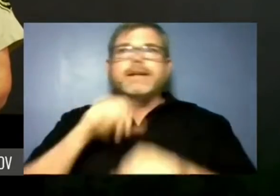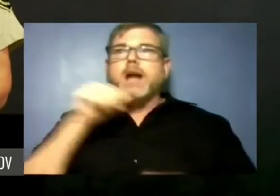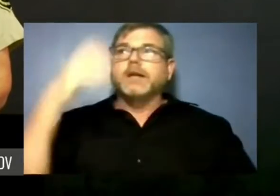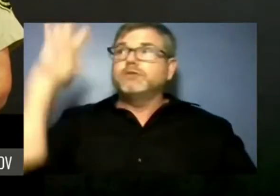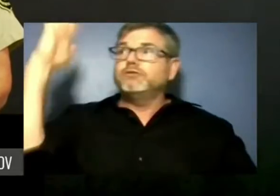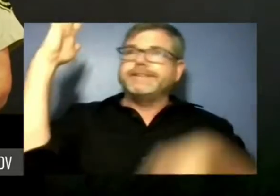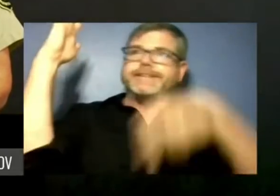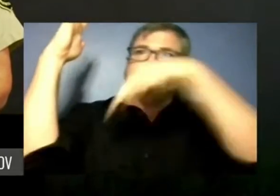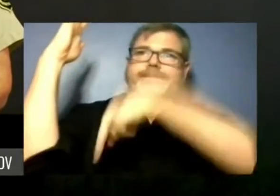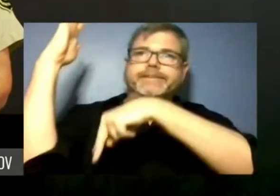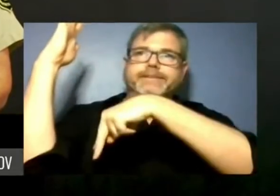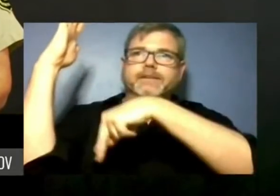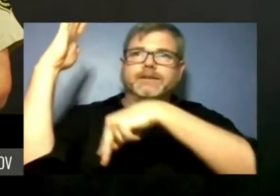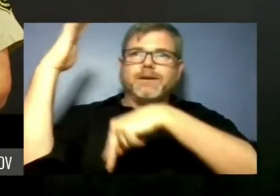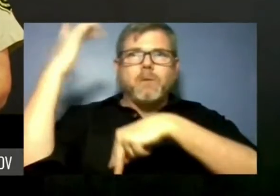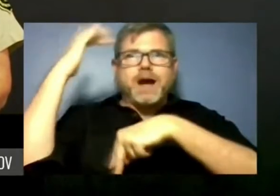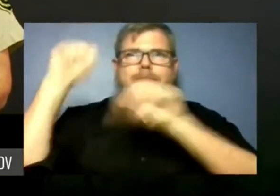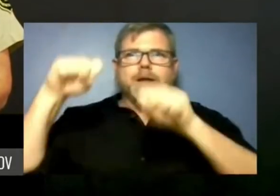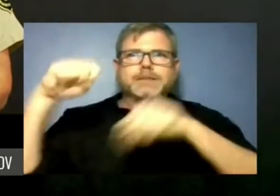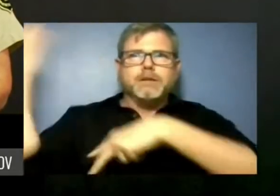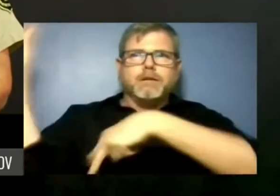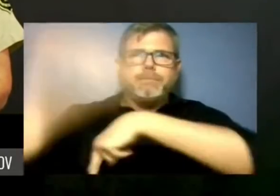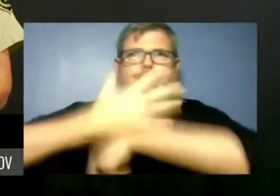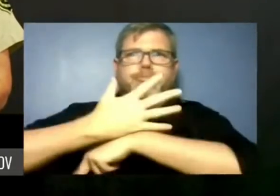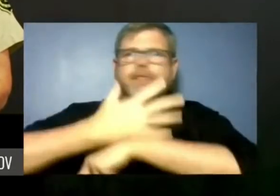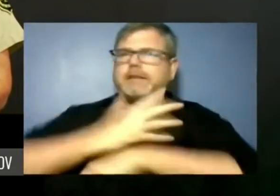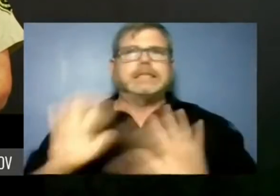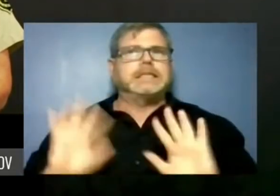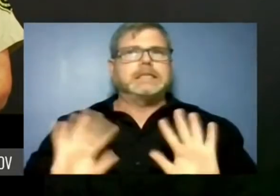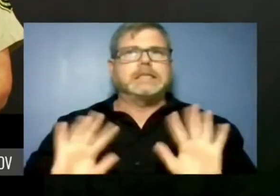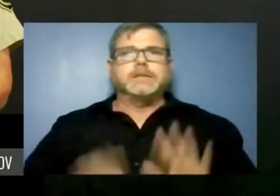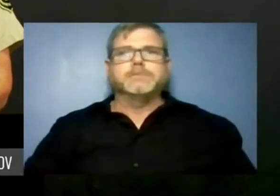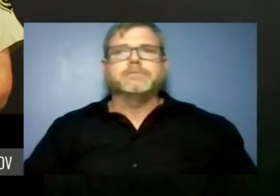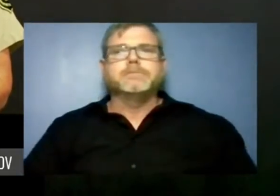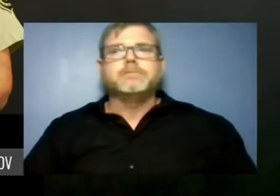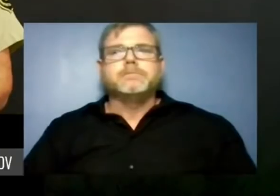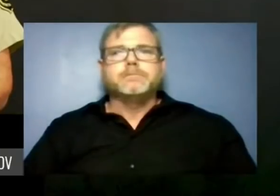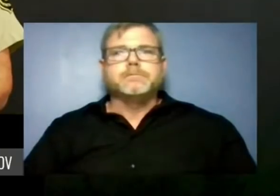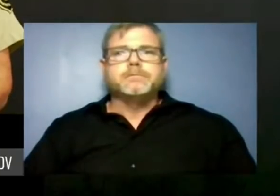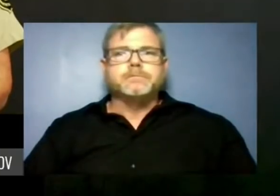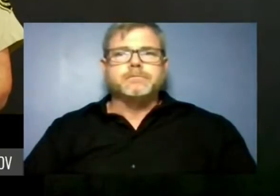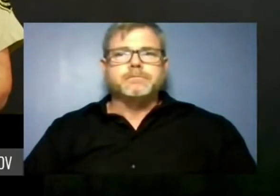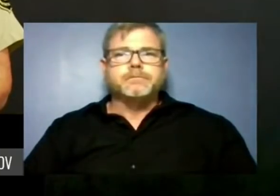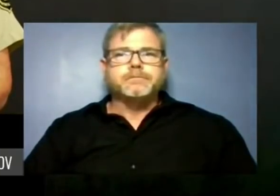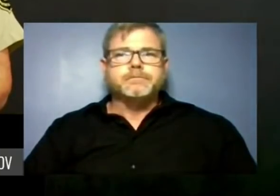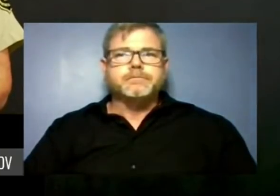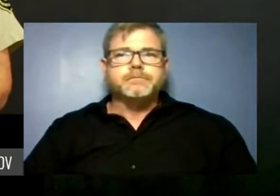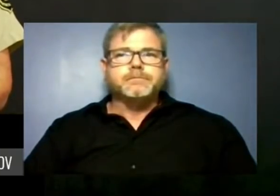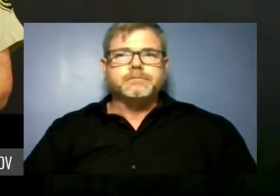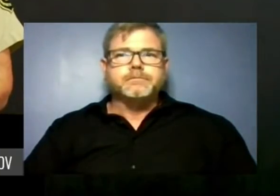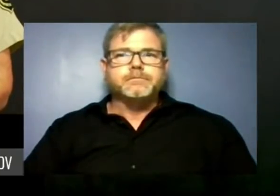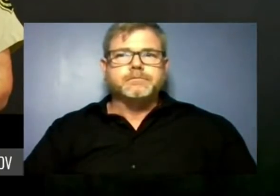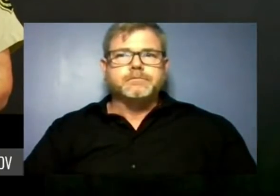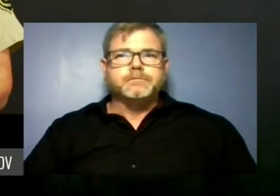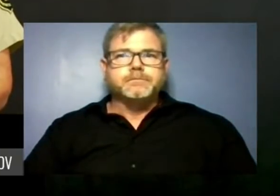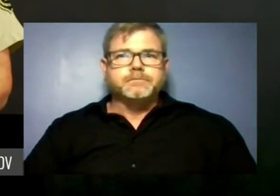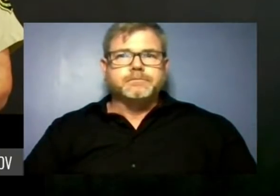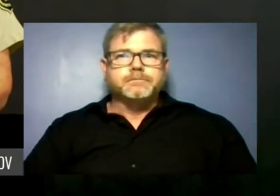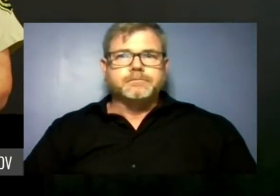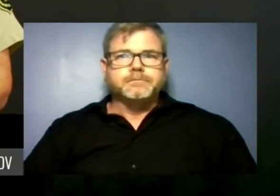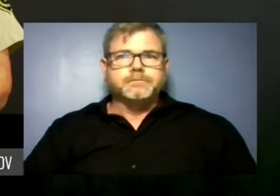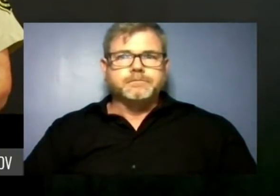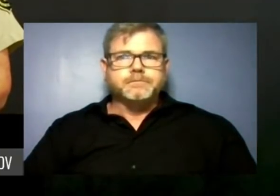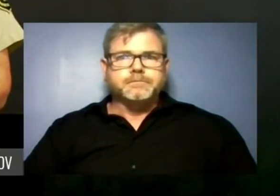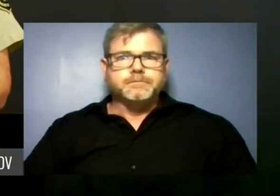into the forest that you watch where you're stepping, because there's a lot of burned out stumps that you will not notice until you